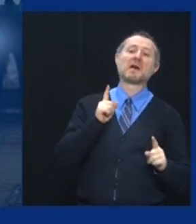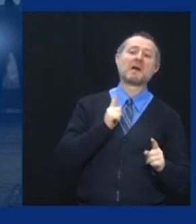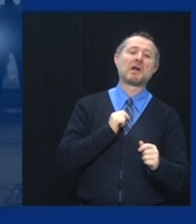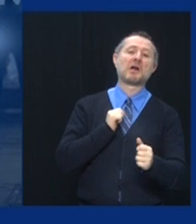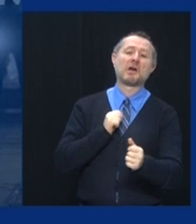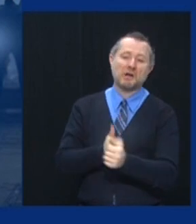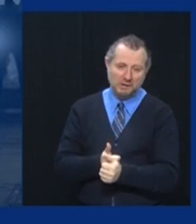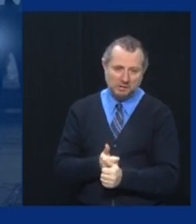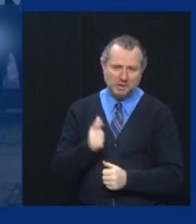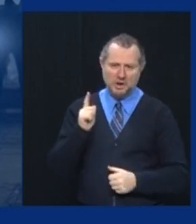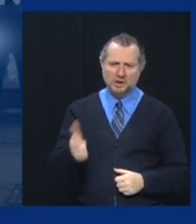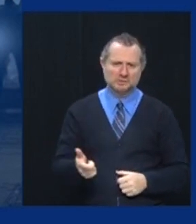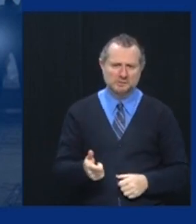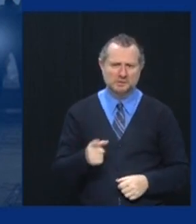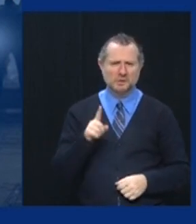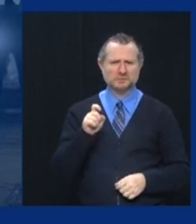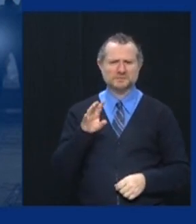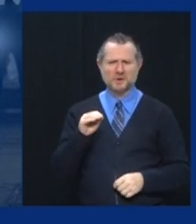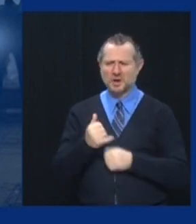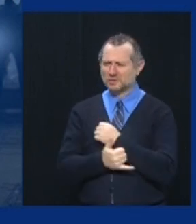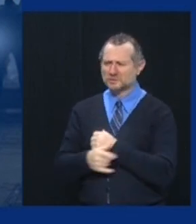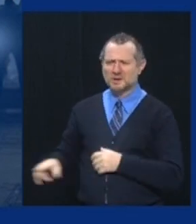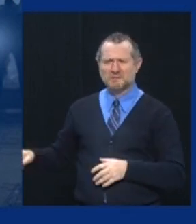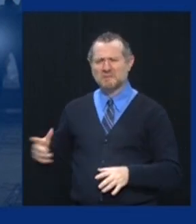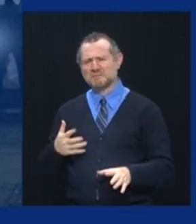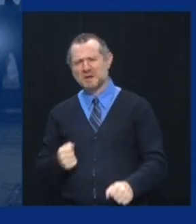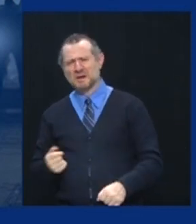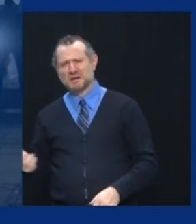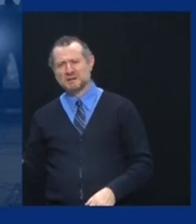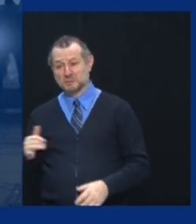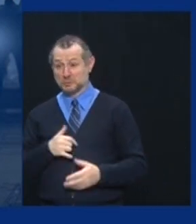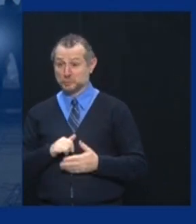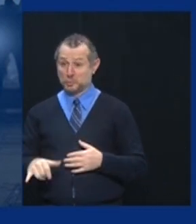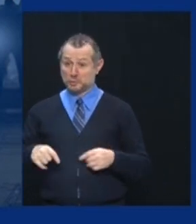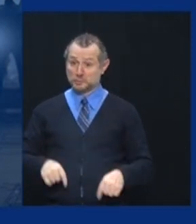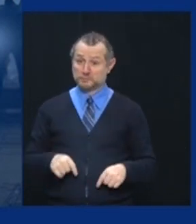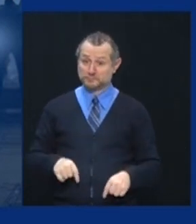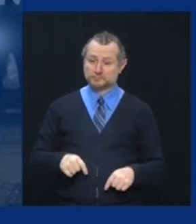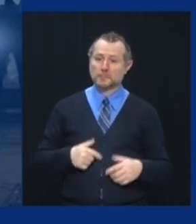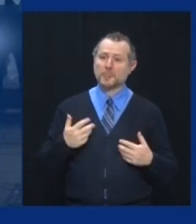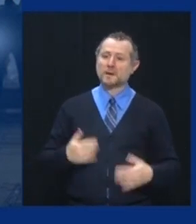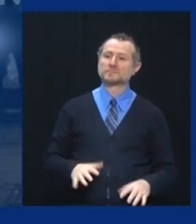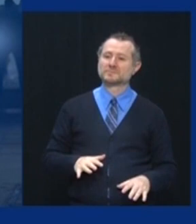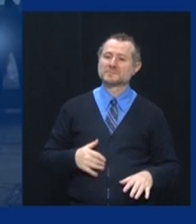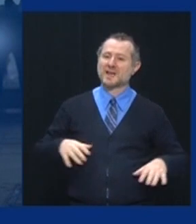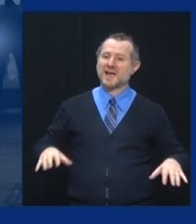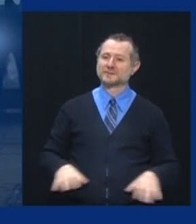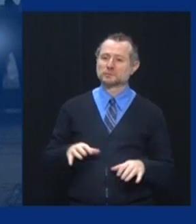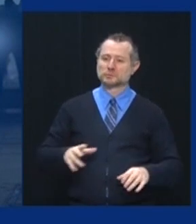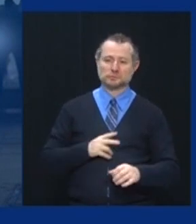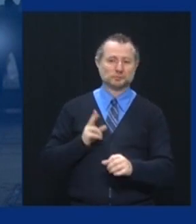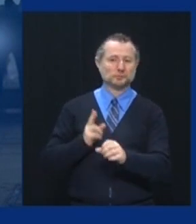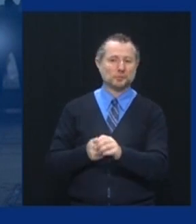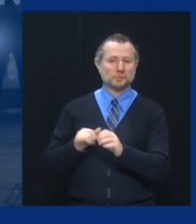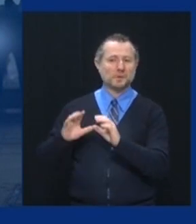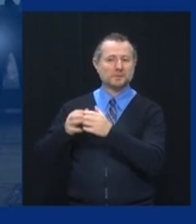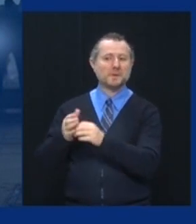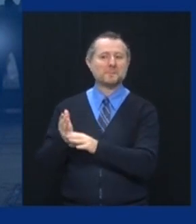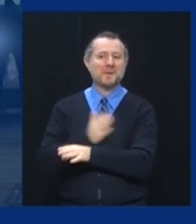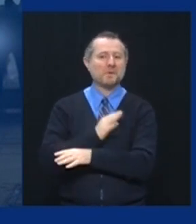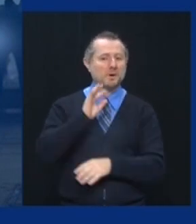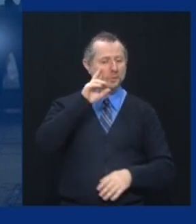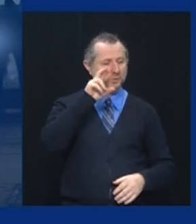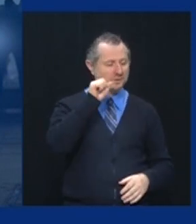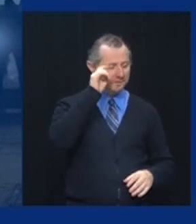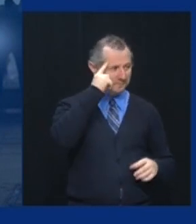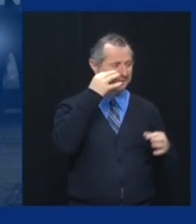140 countries. New York acted before the United States. I called